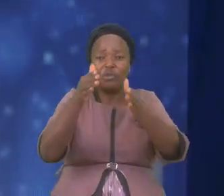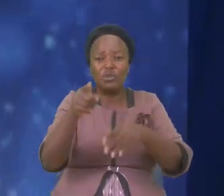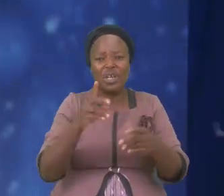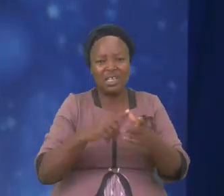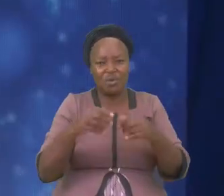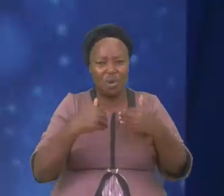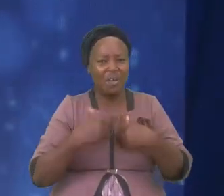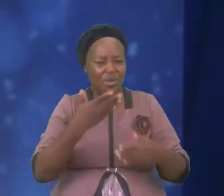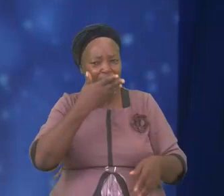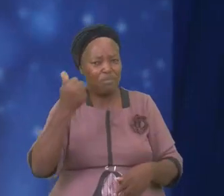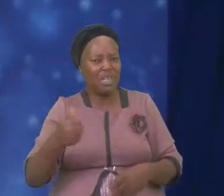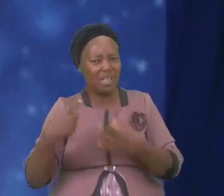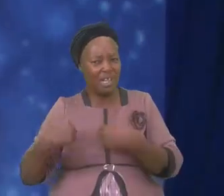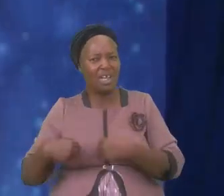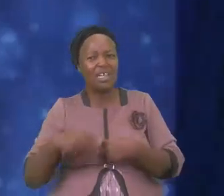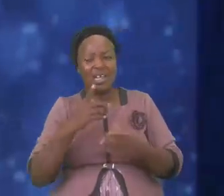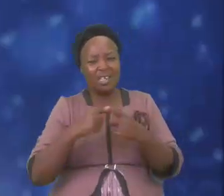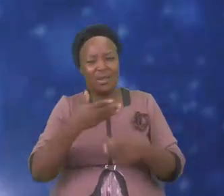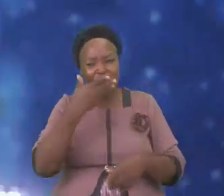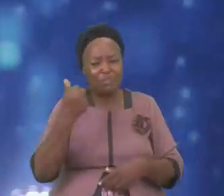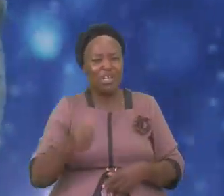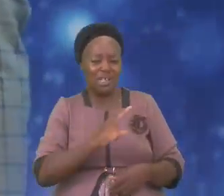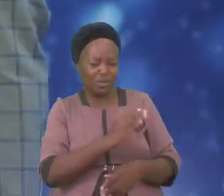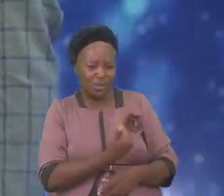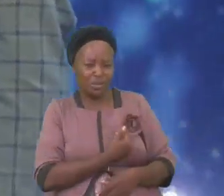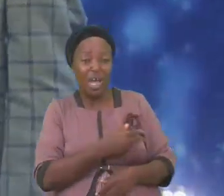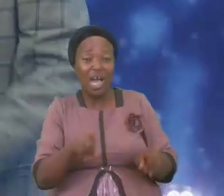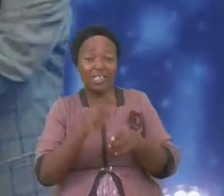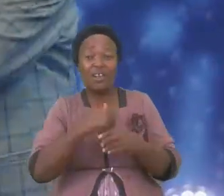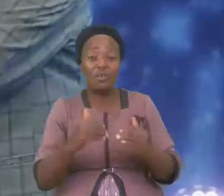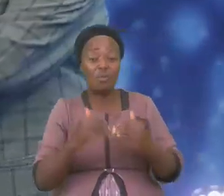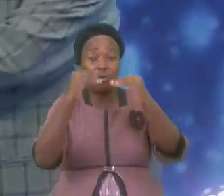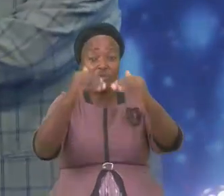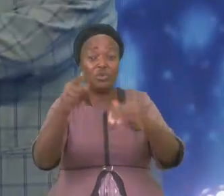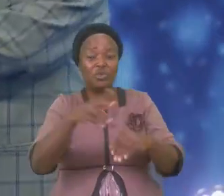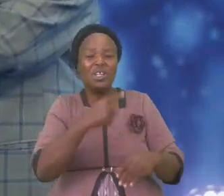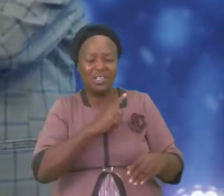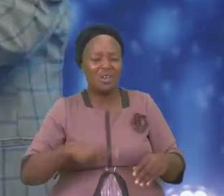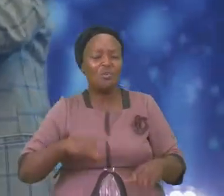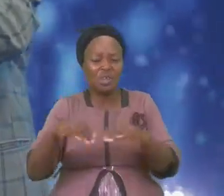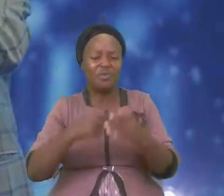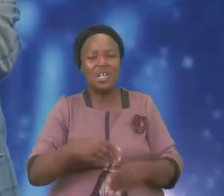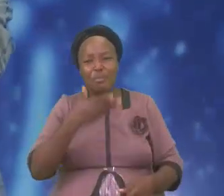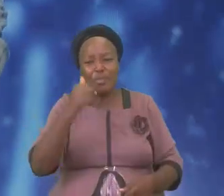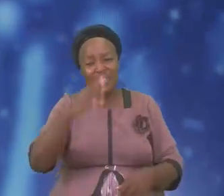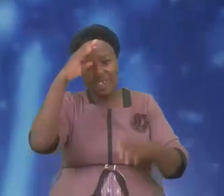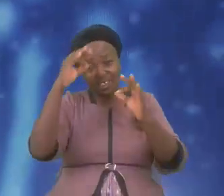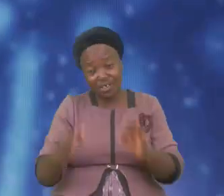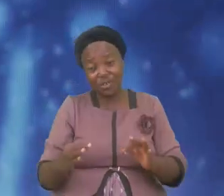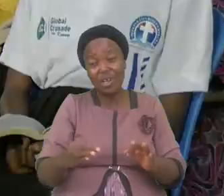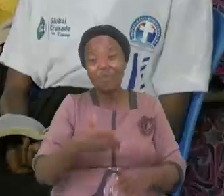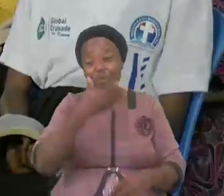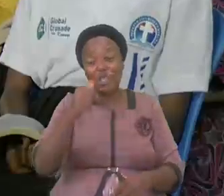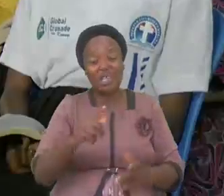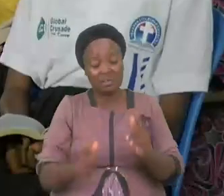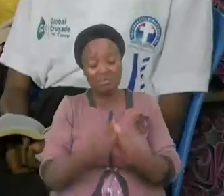destiny, a better decision, and a better, greater grace than you ever had before in